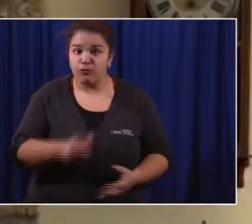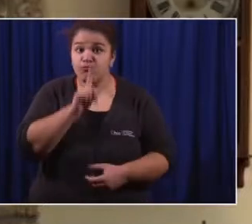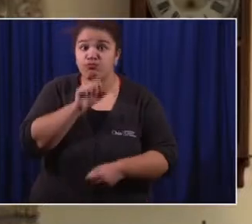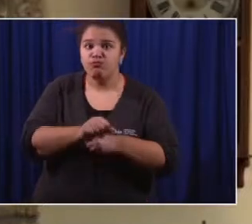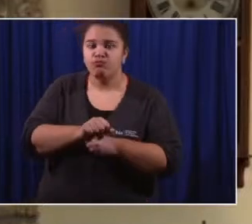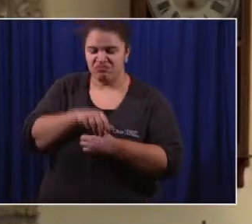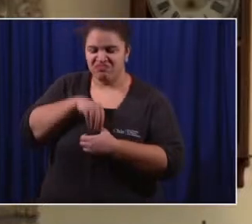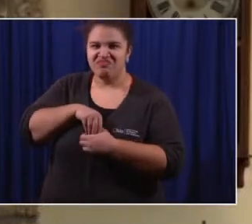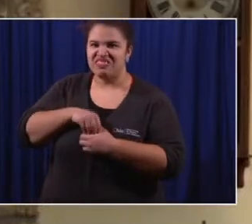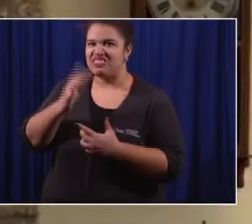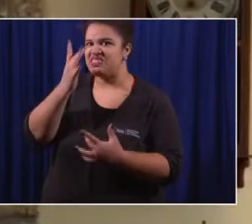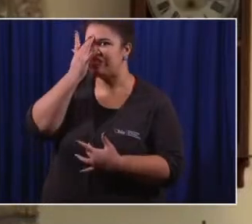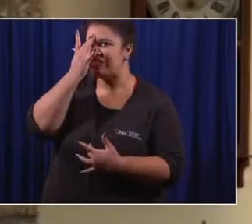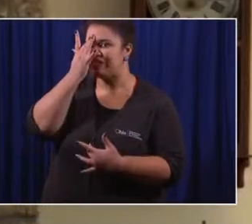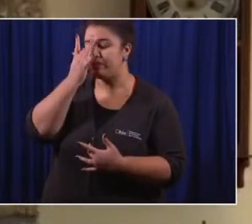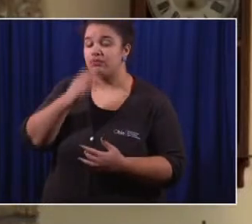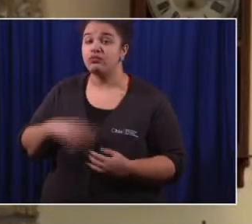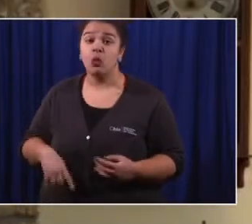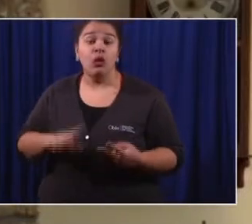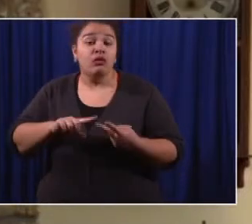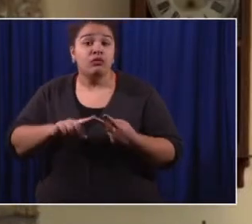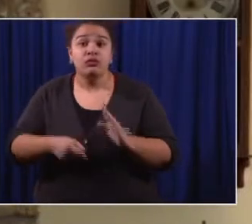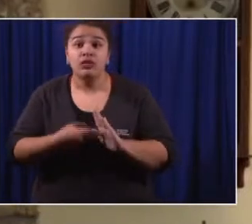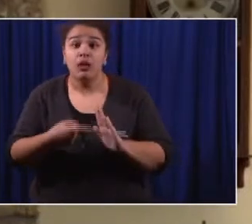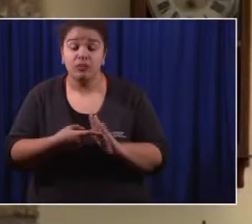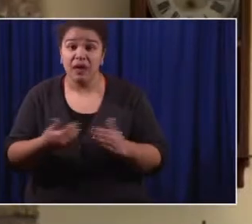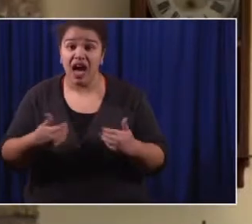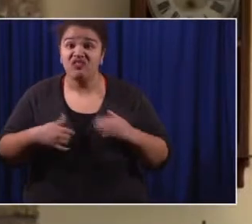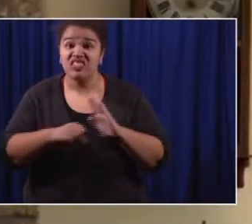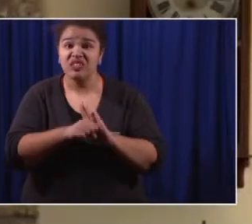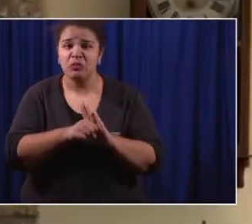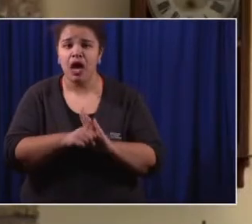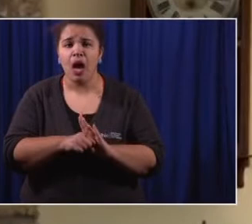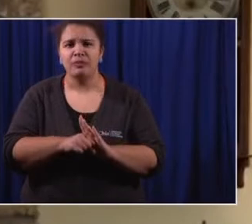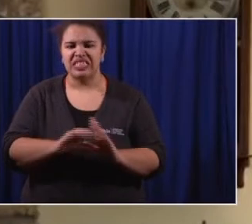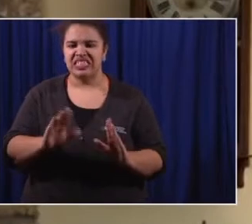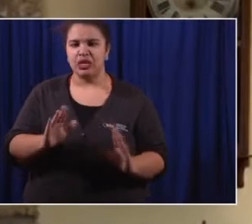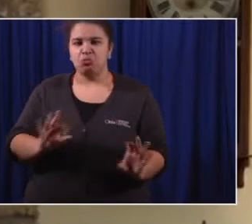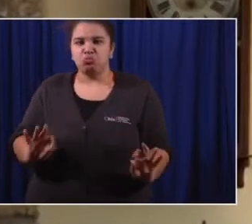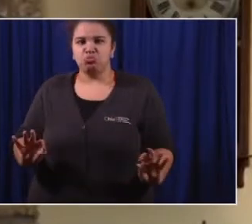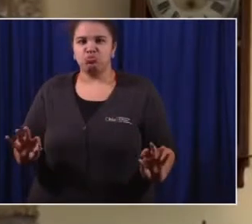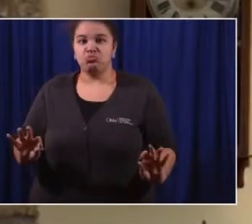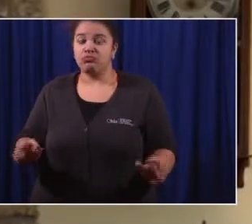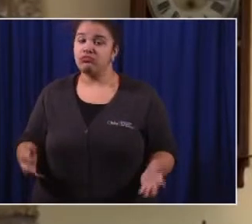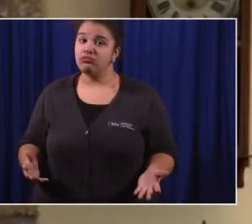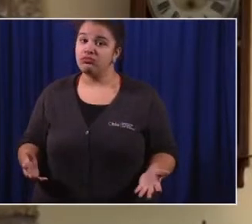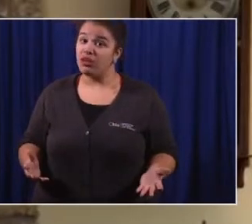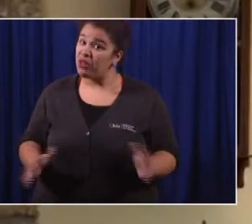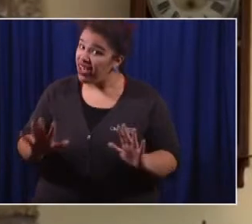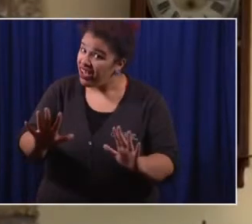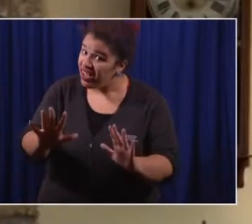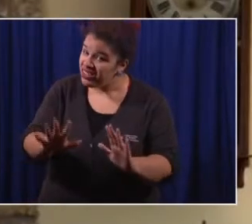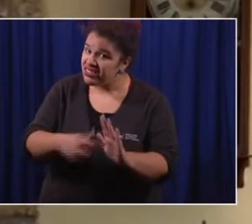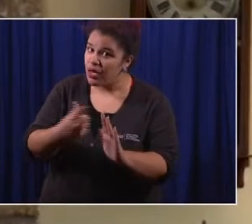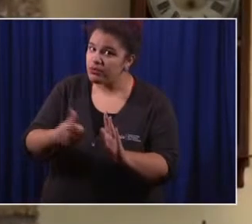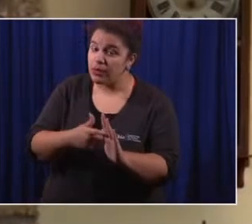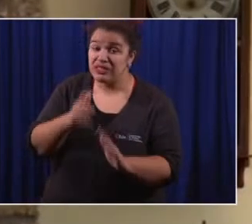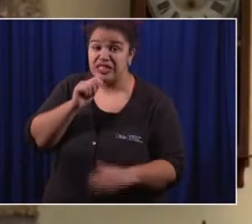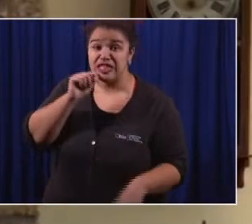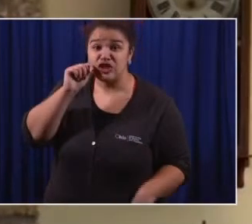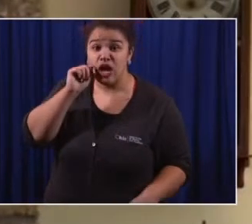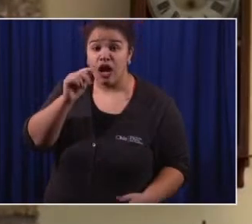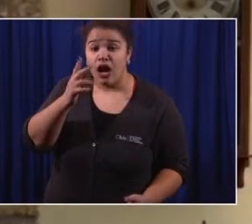symptoms. But we also know that people, teenagers, for example, can get pretty sick. And we also worry